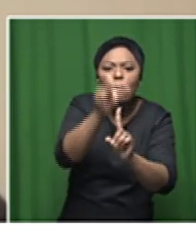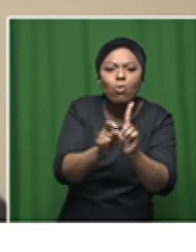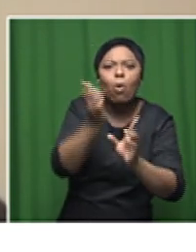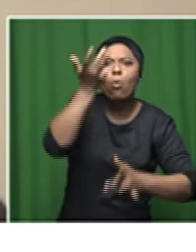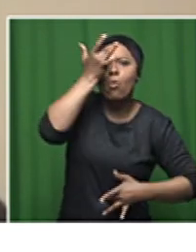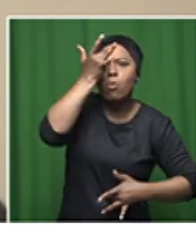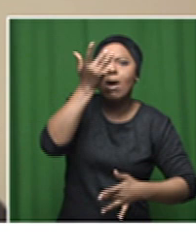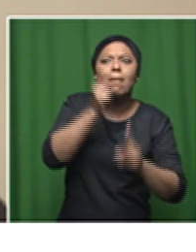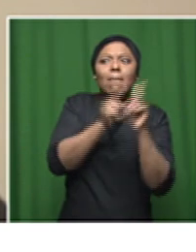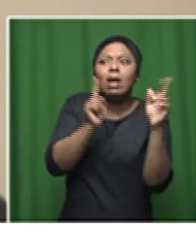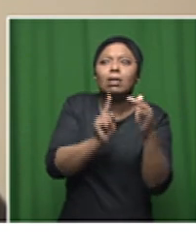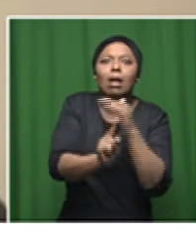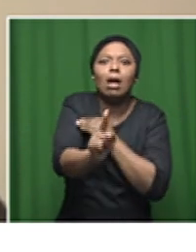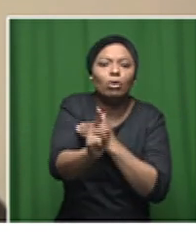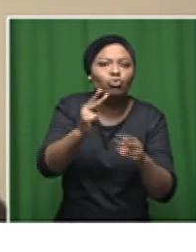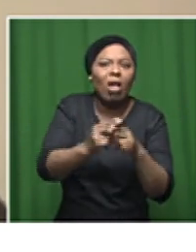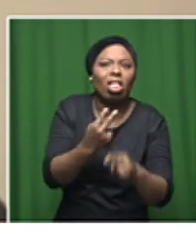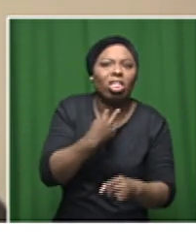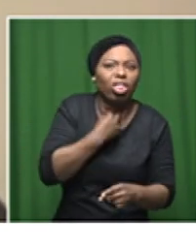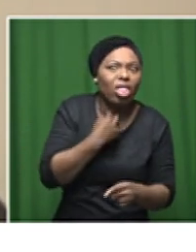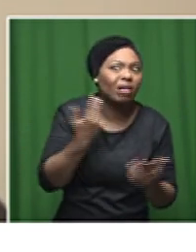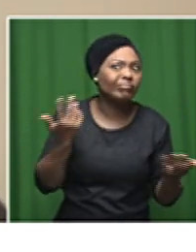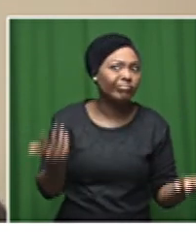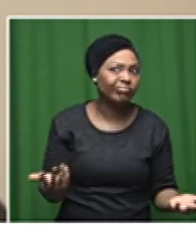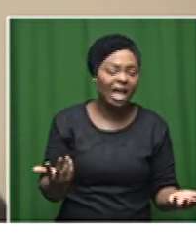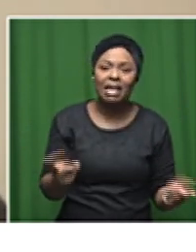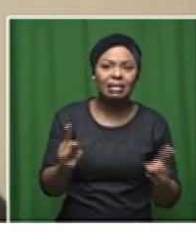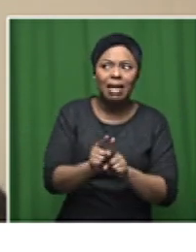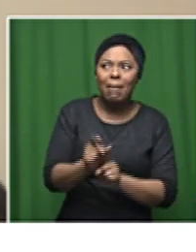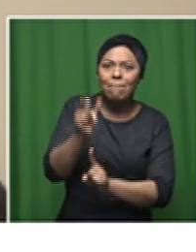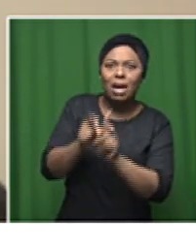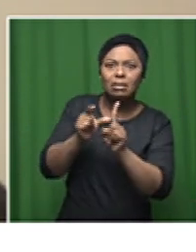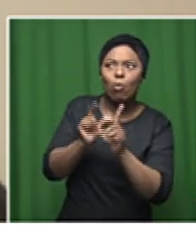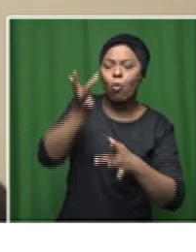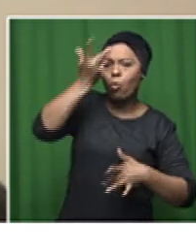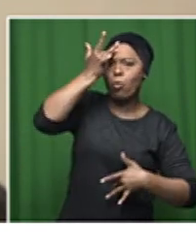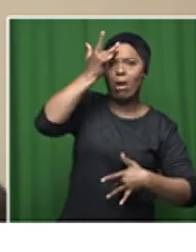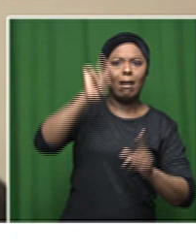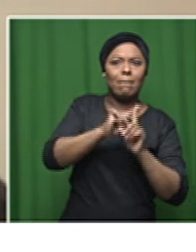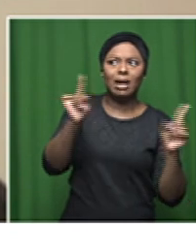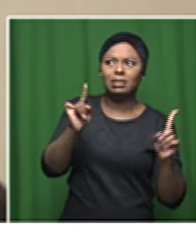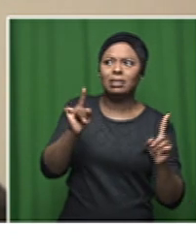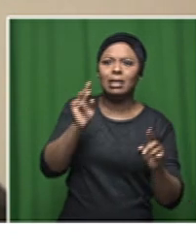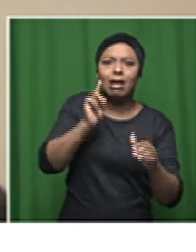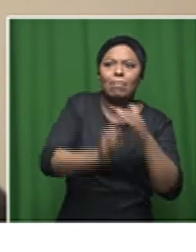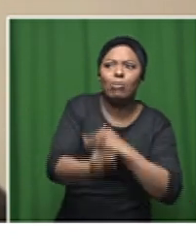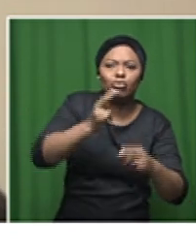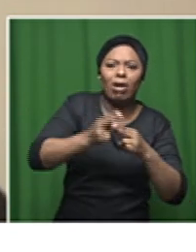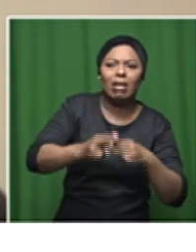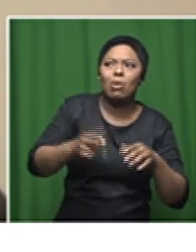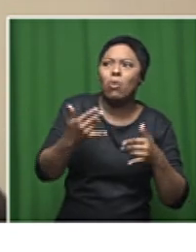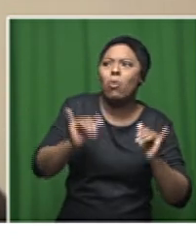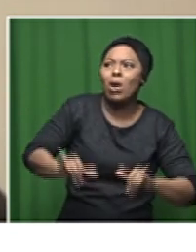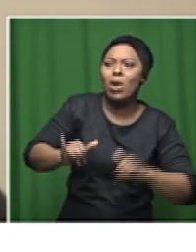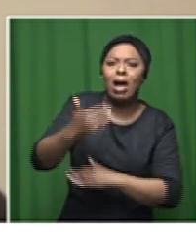able to access toilets. You can't work in a facility where patients have to wait outside to be seen. Especially COVID